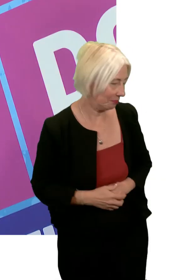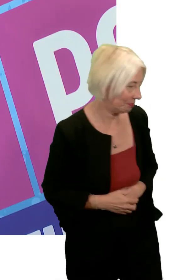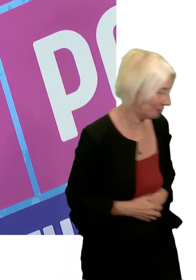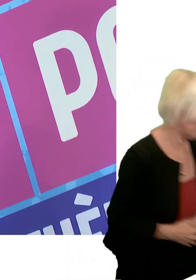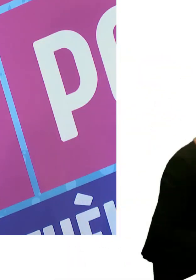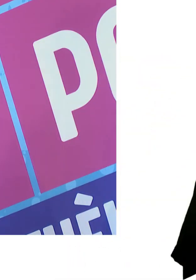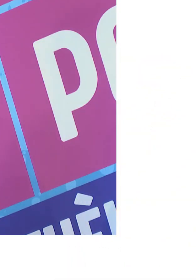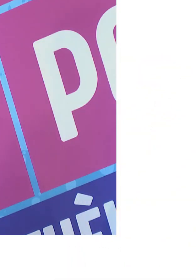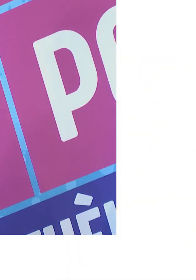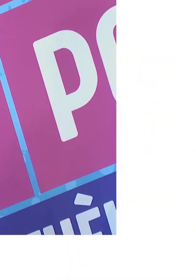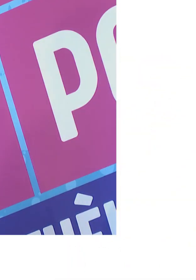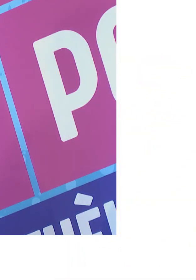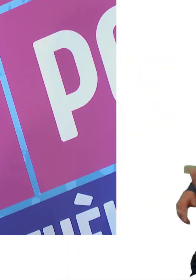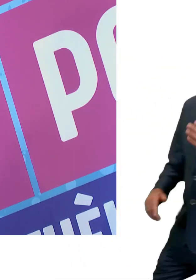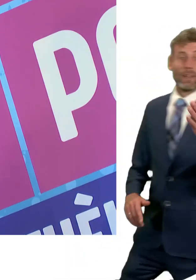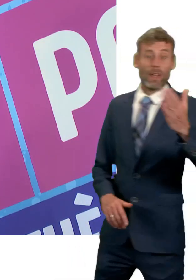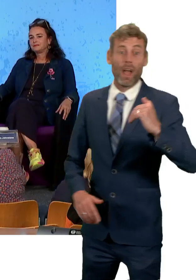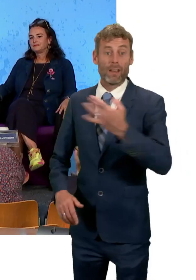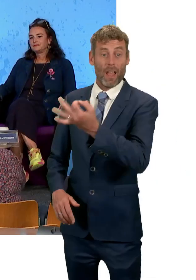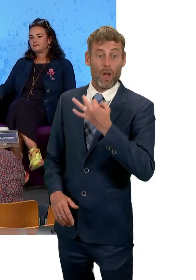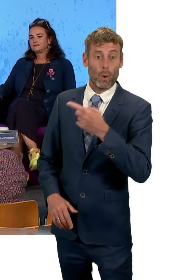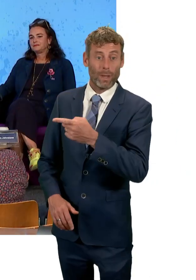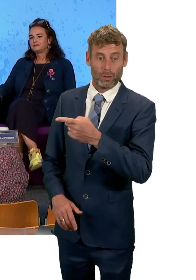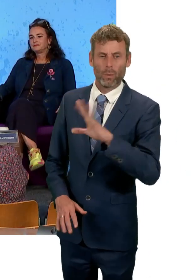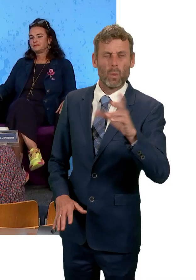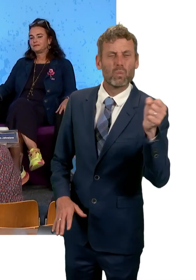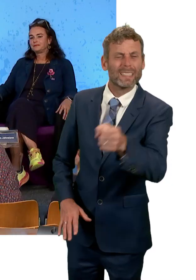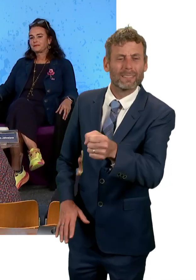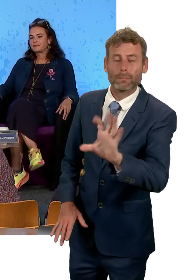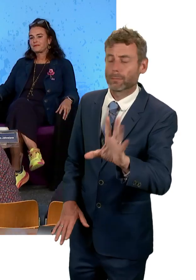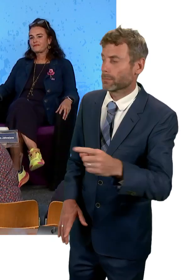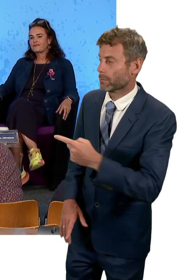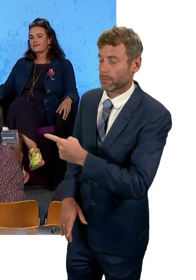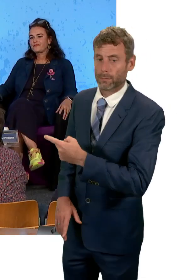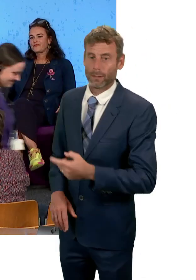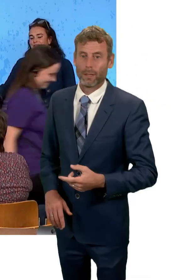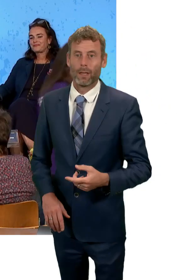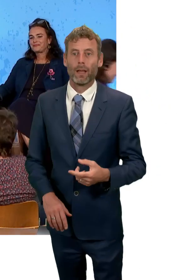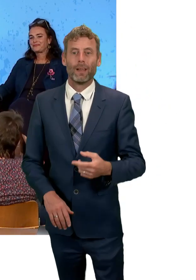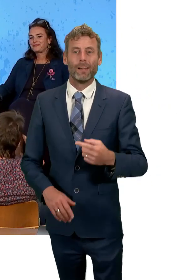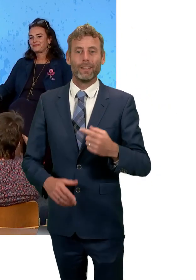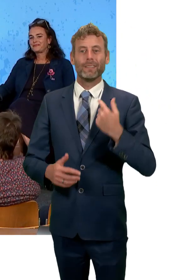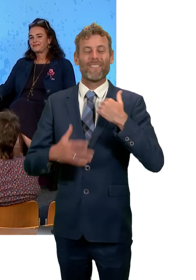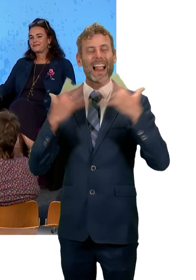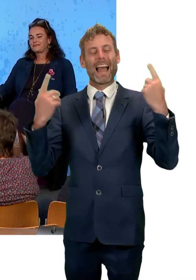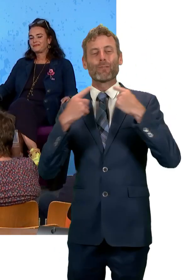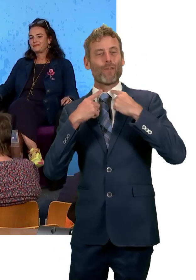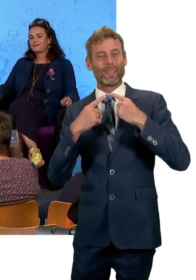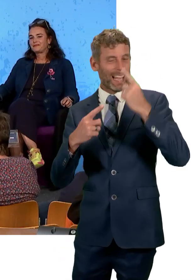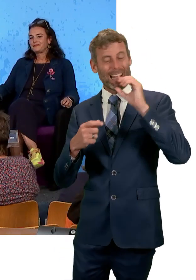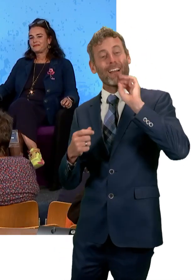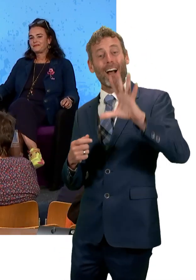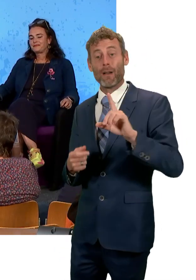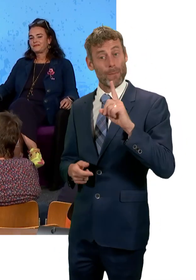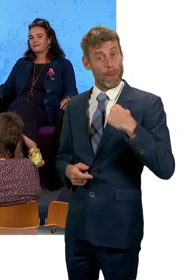take another question? Yeah, thanks. Yeah, I'm actually... Wait till the microphone. I've got quite a loud voice anyway, but I'm actually here